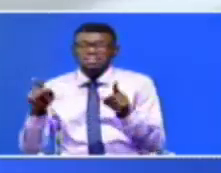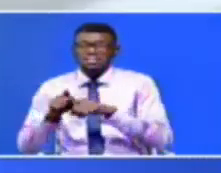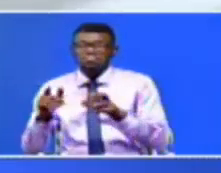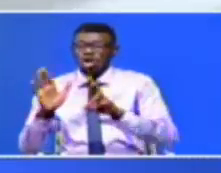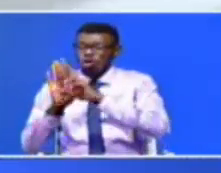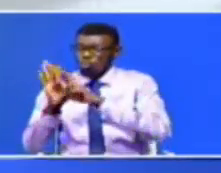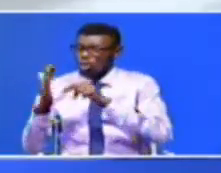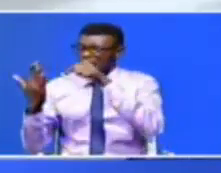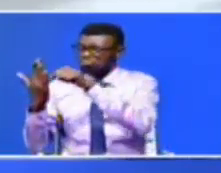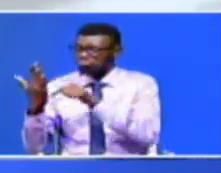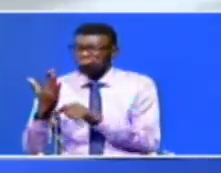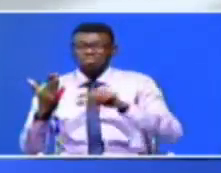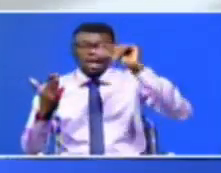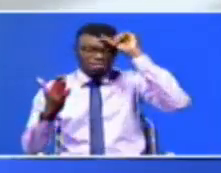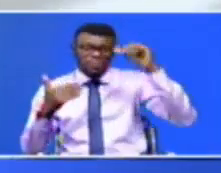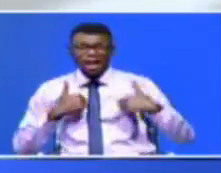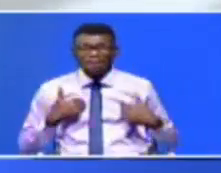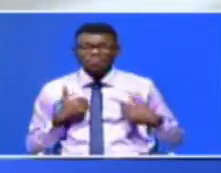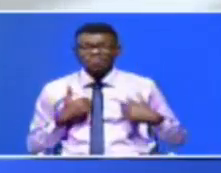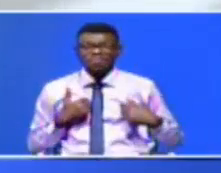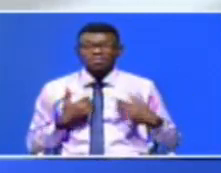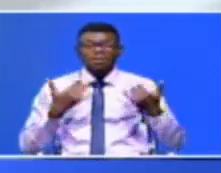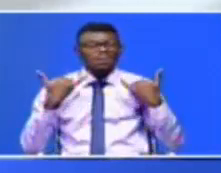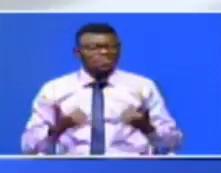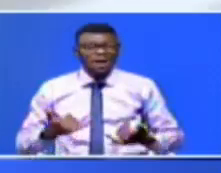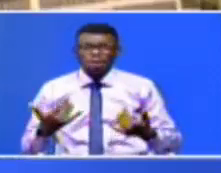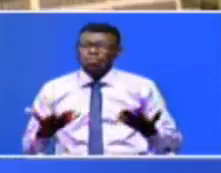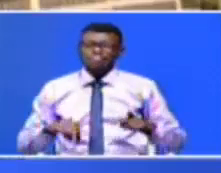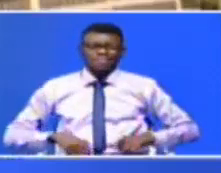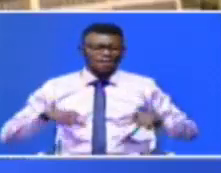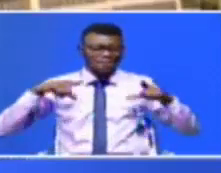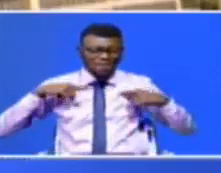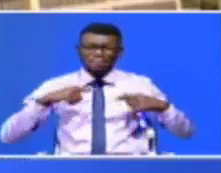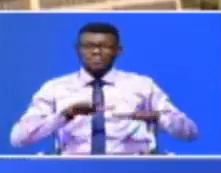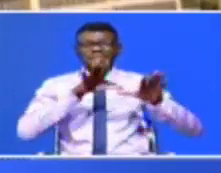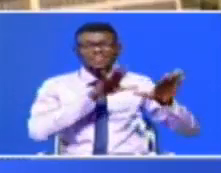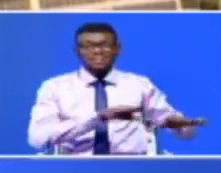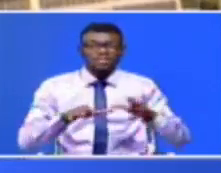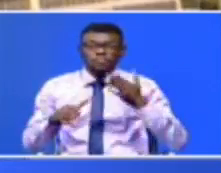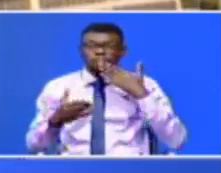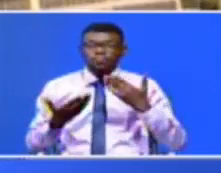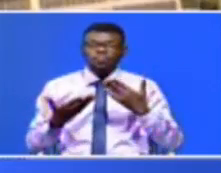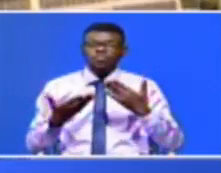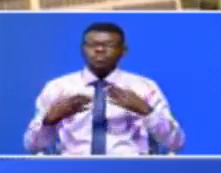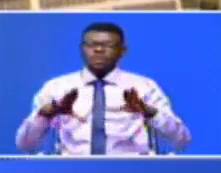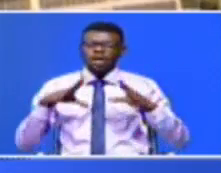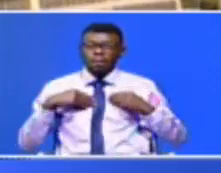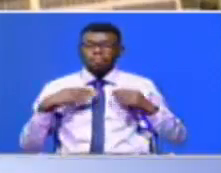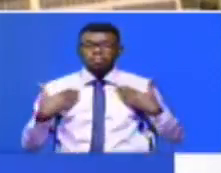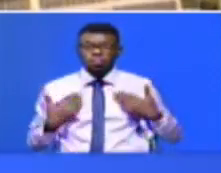put in place by the government, there appears to be more pressure on their lives. Let us embrace persons with albinism by